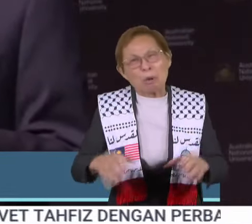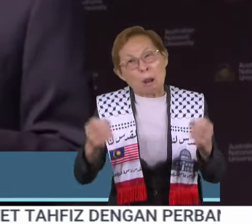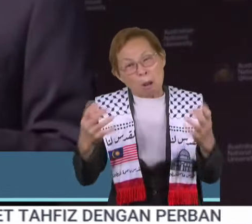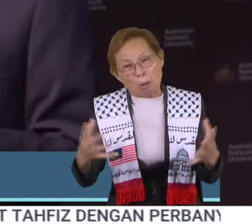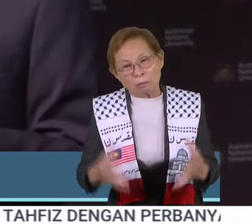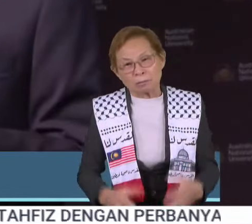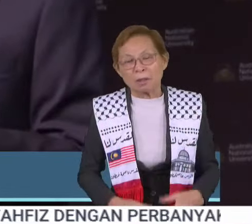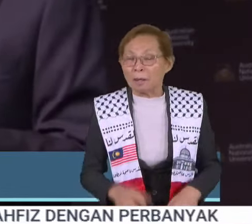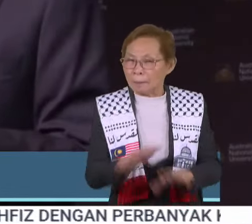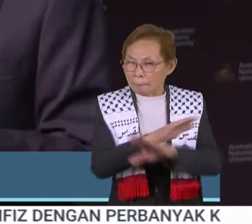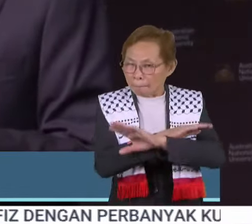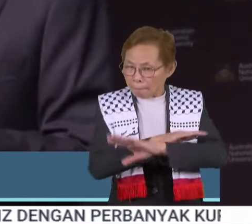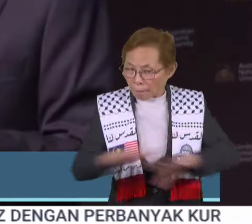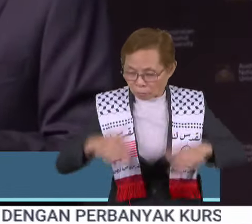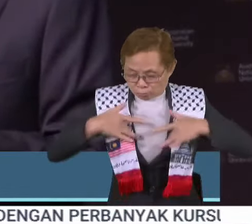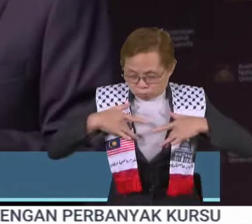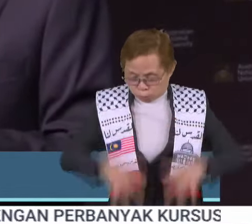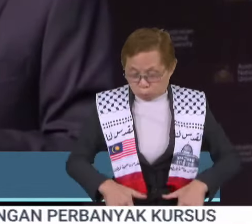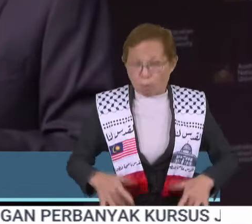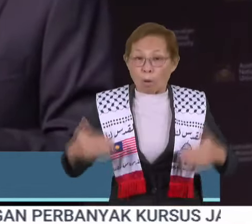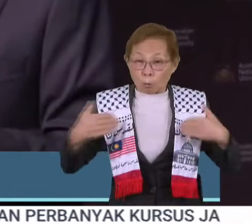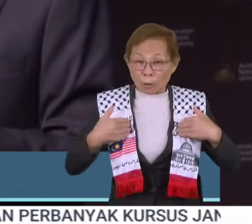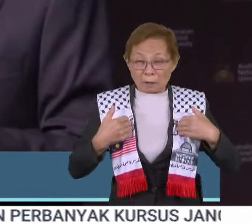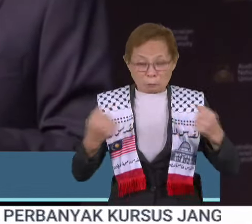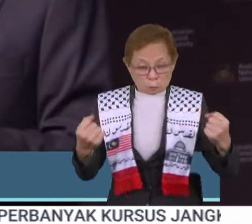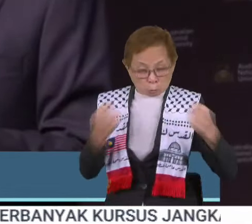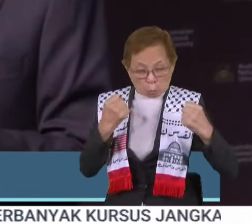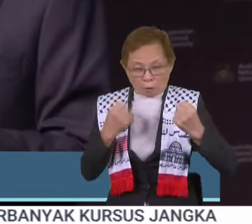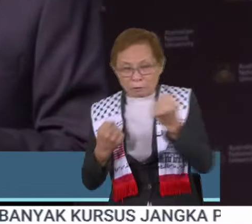faint-hearted. I believe that with enough will